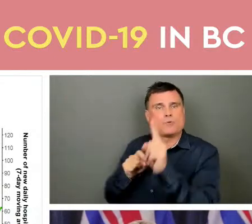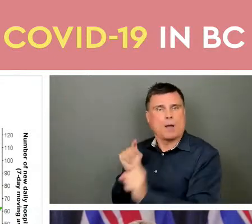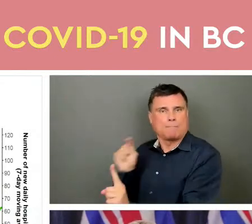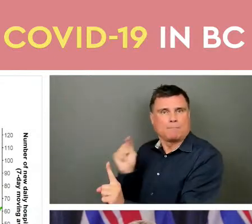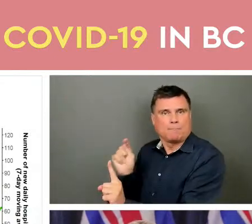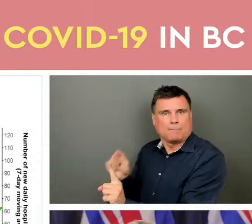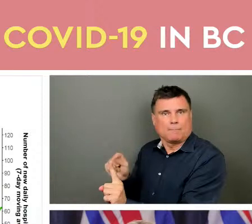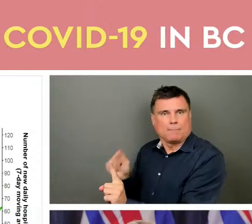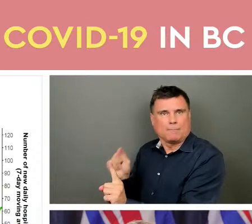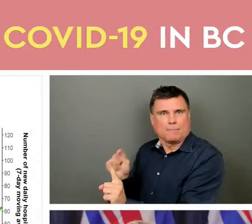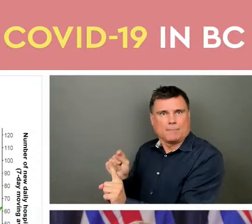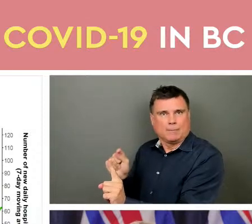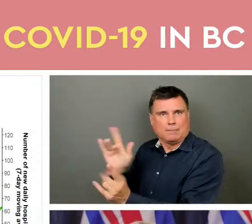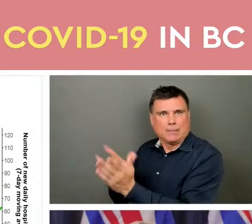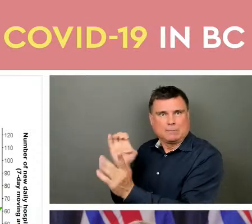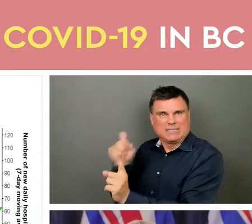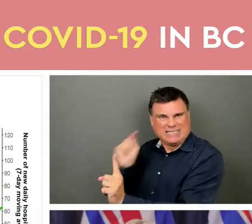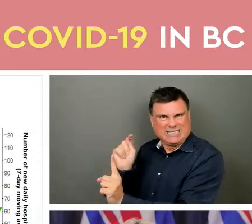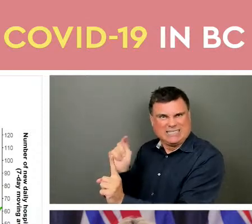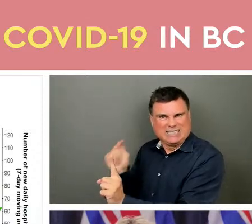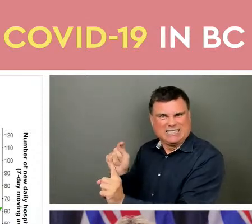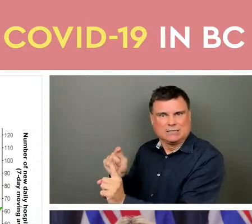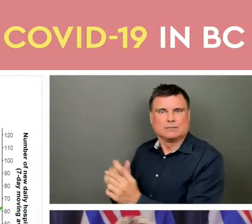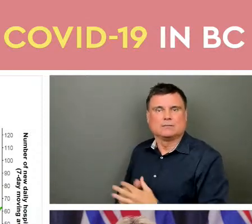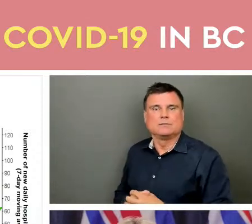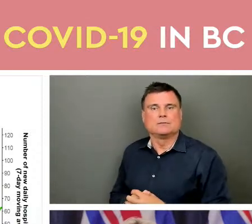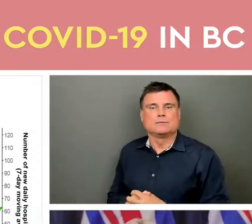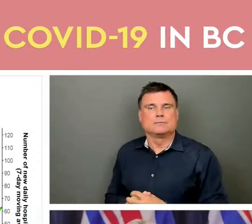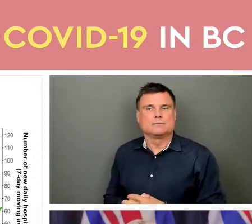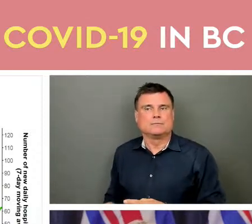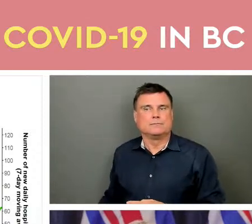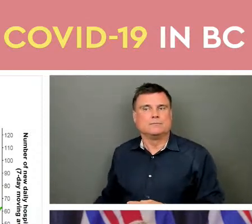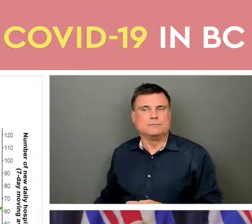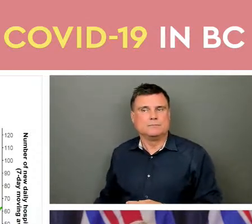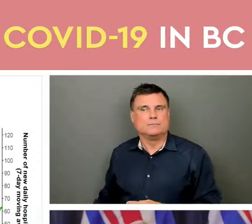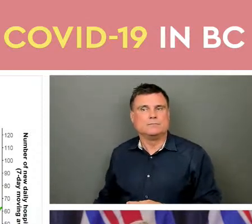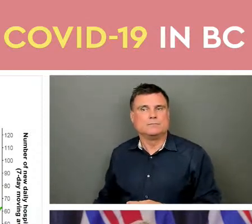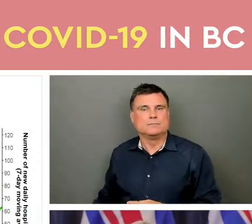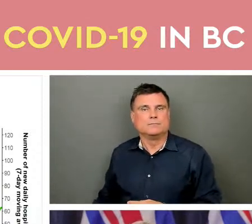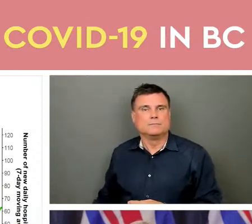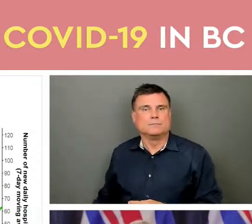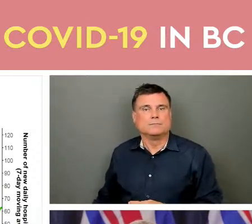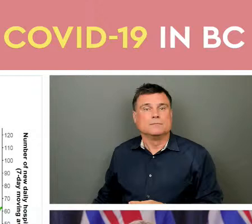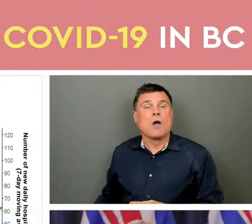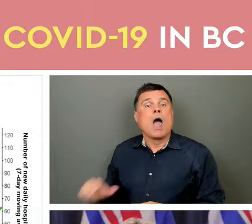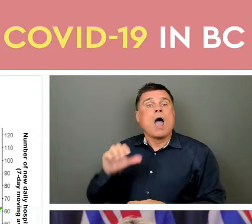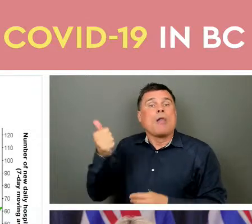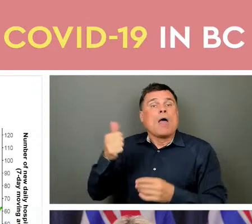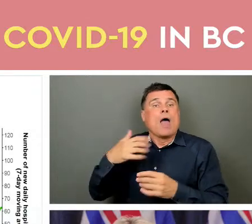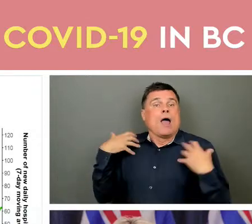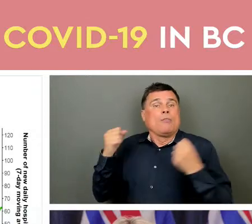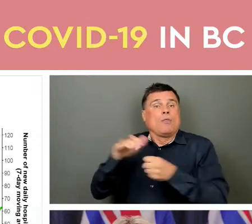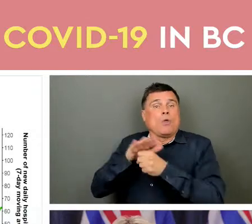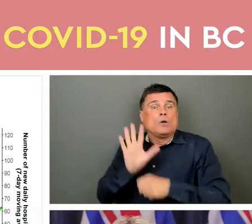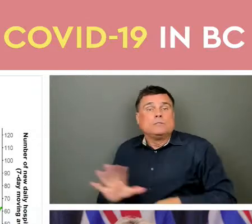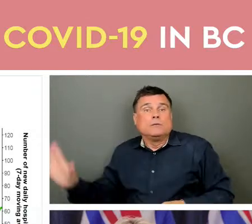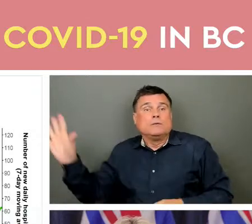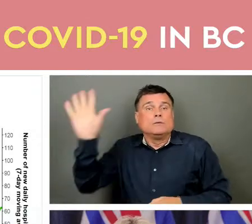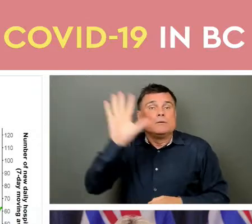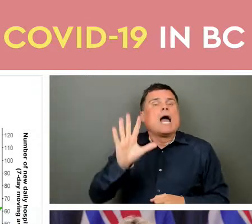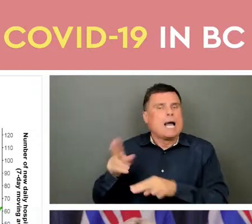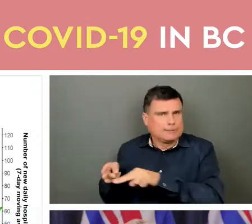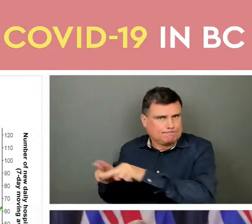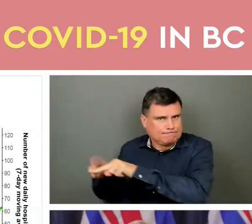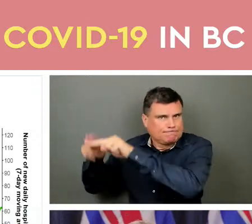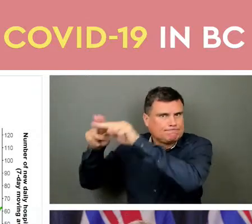of the population. While we are seeing increases as well in some of the other health authorities, particularly for the more populous